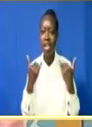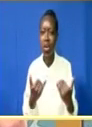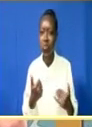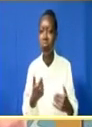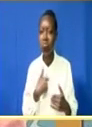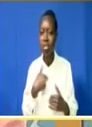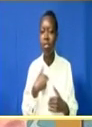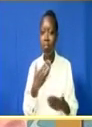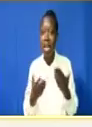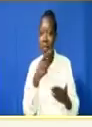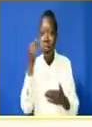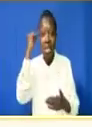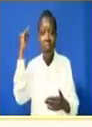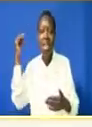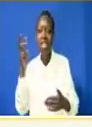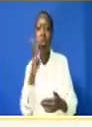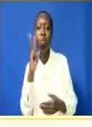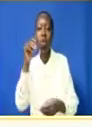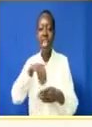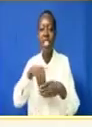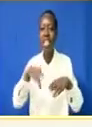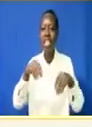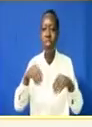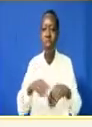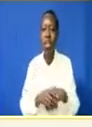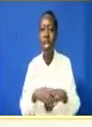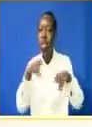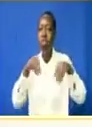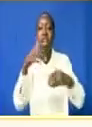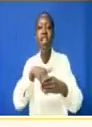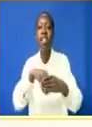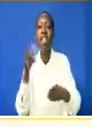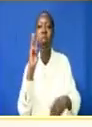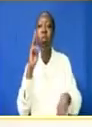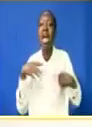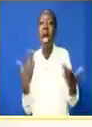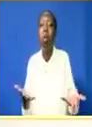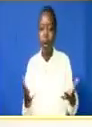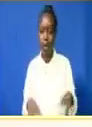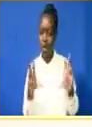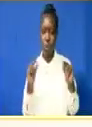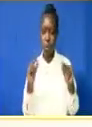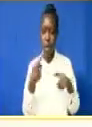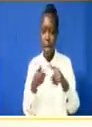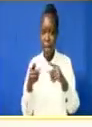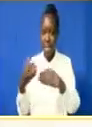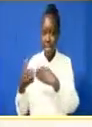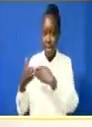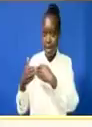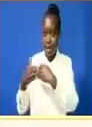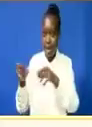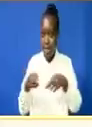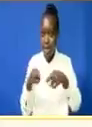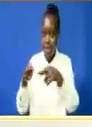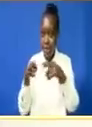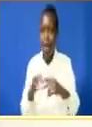water like, soil. Mm-hmm. Now, how is the water inside, the soil inside the water? Yeah. No, pale chini. Uh-huh. We call that the riverbed. Okay.